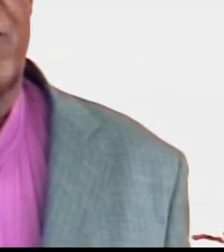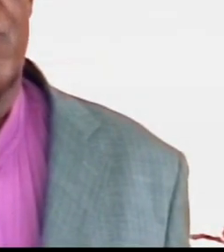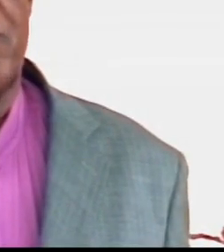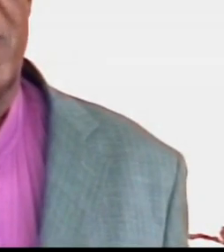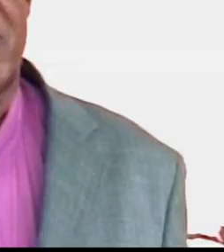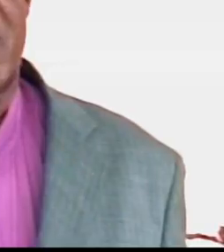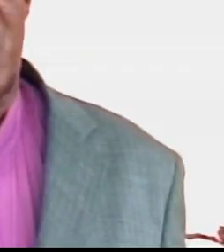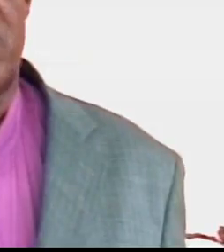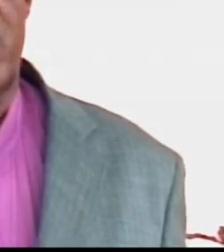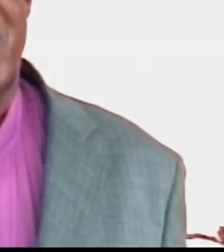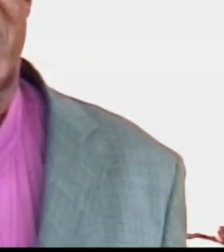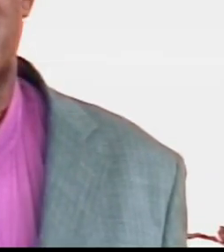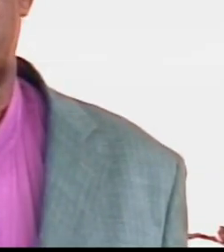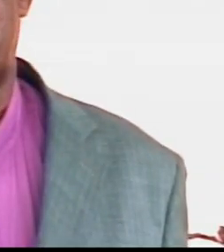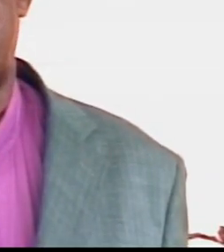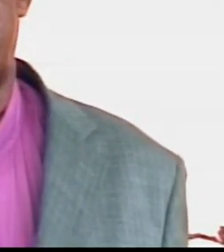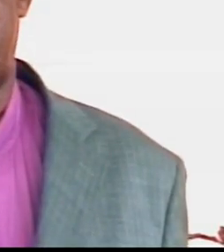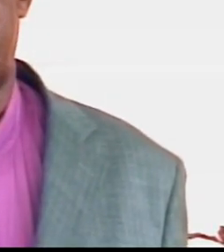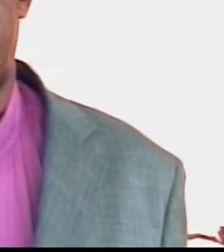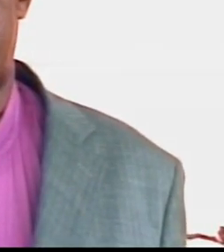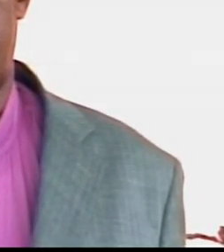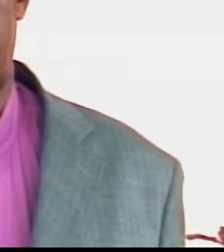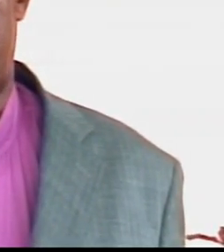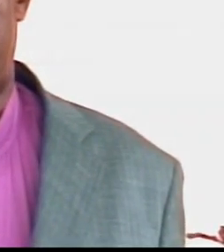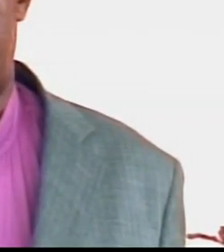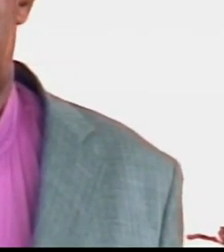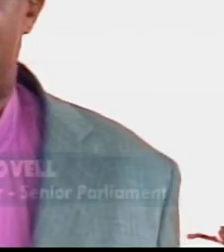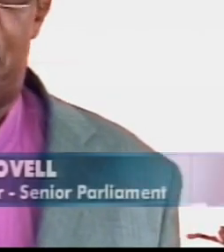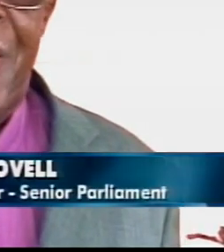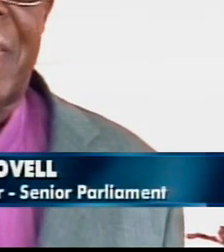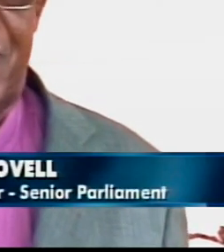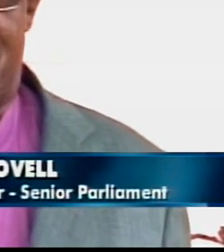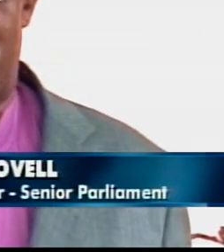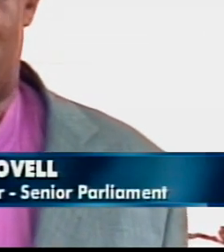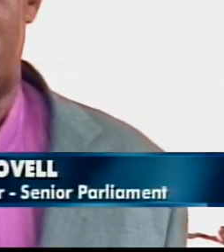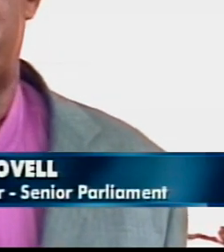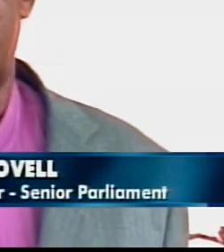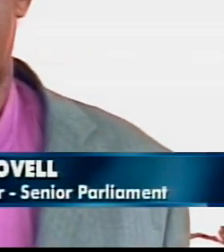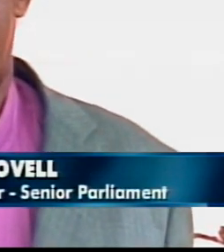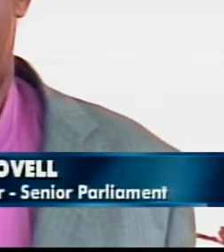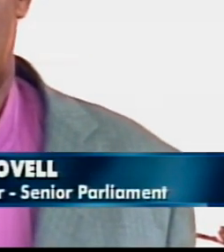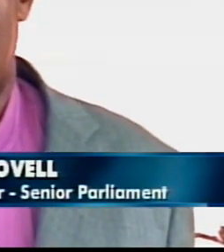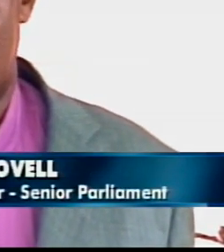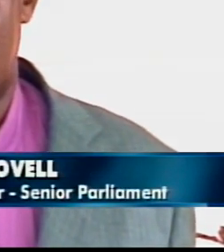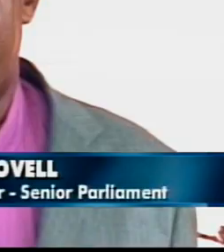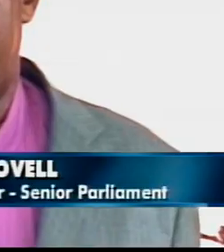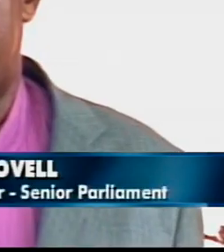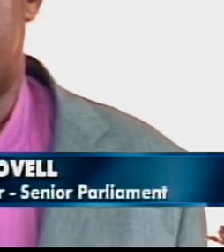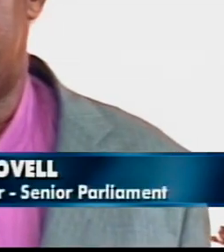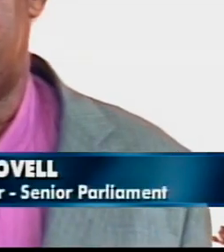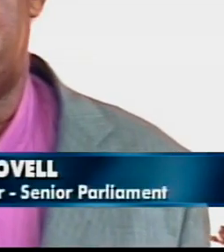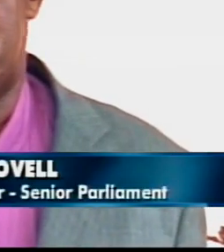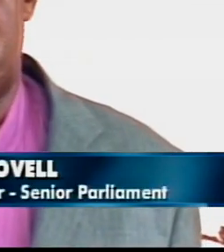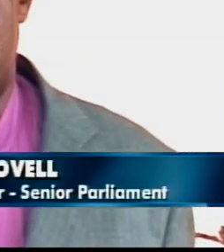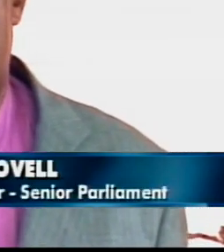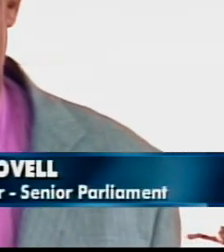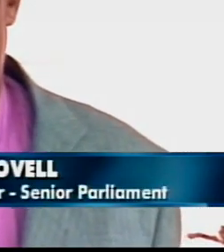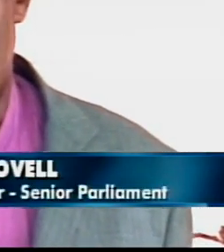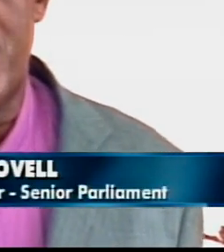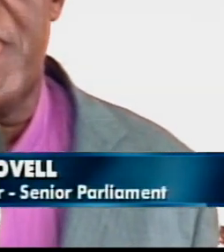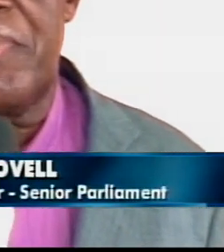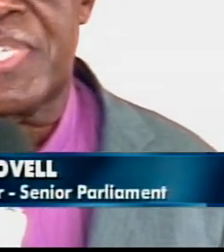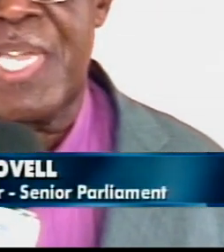been 2 months, well, 6 weeks in the practice sessions of it. As you know,